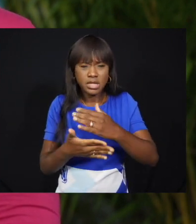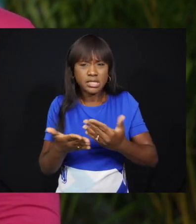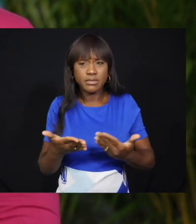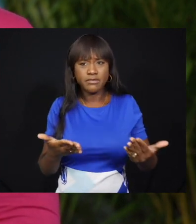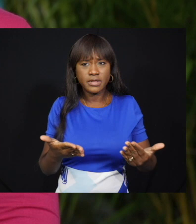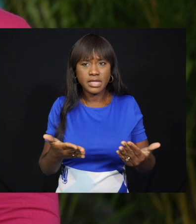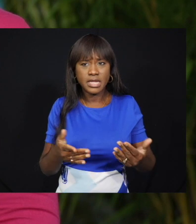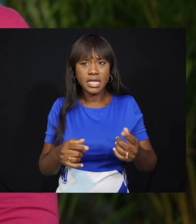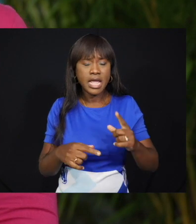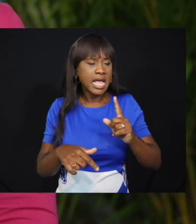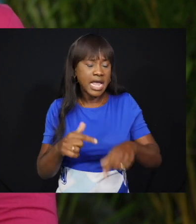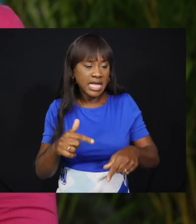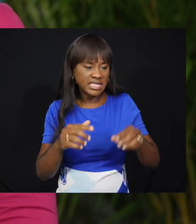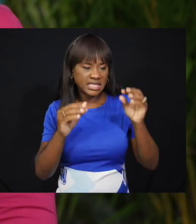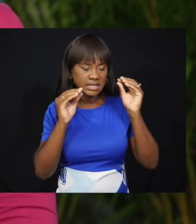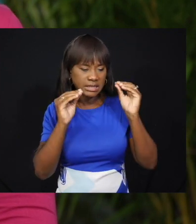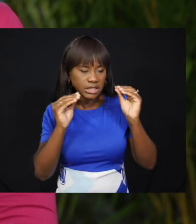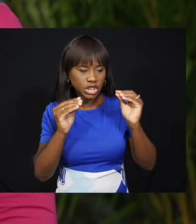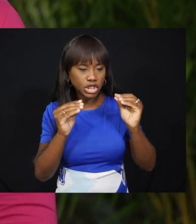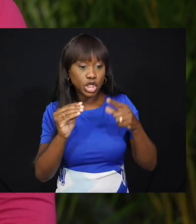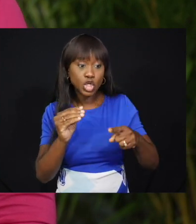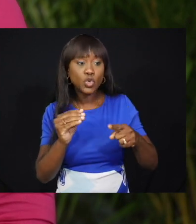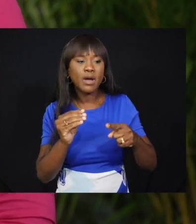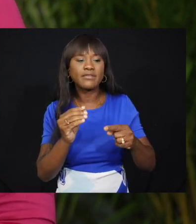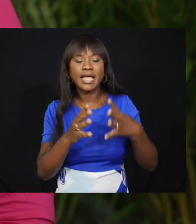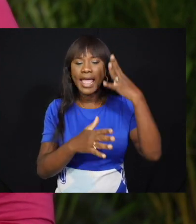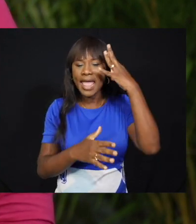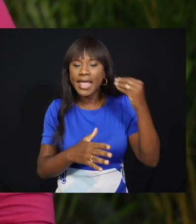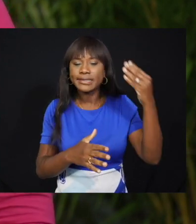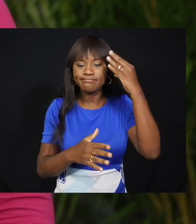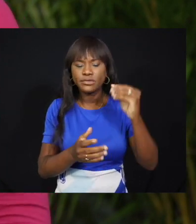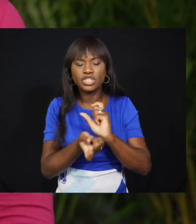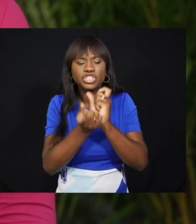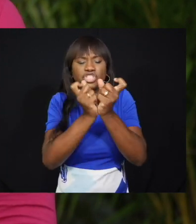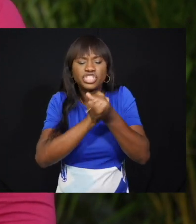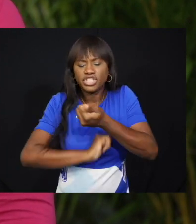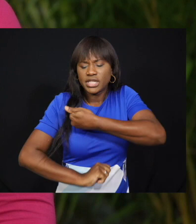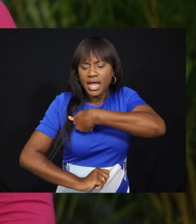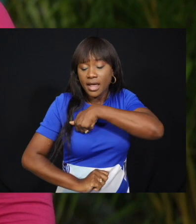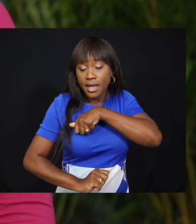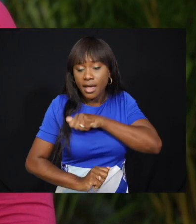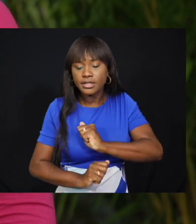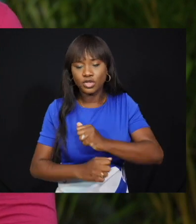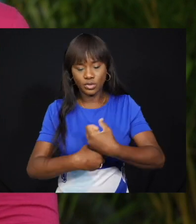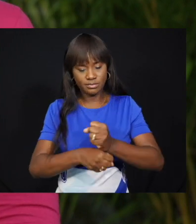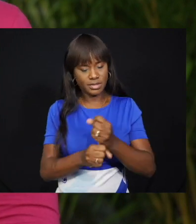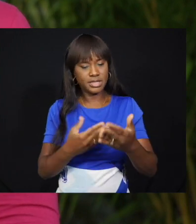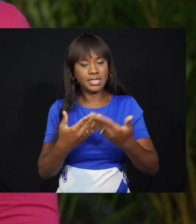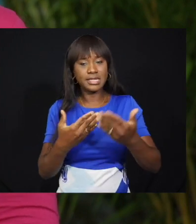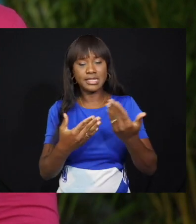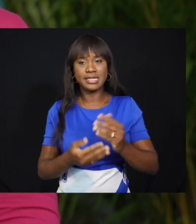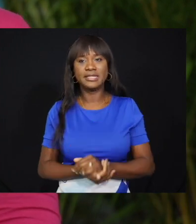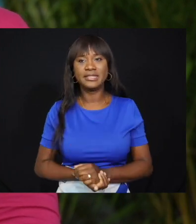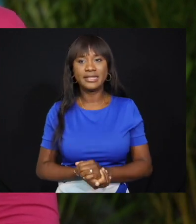that some of these things can't be just taught by lip service. You have to behave it, change the attitude towards it, and make it look